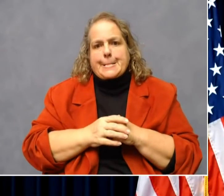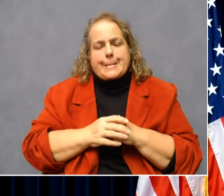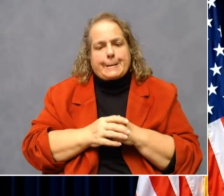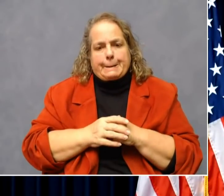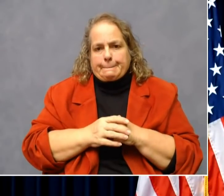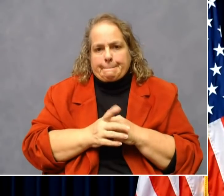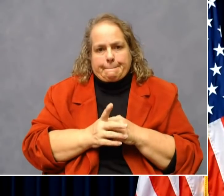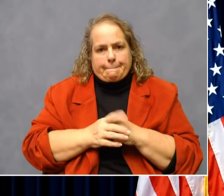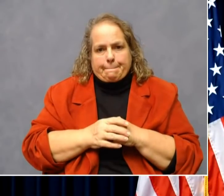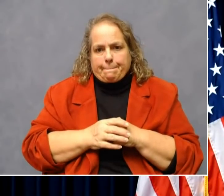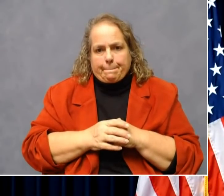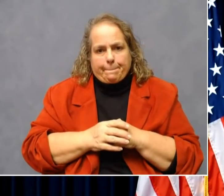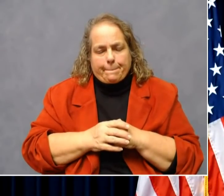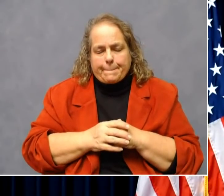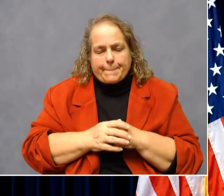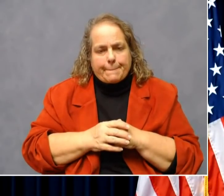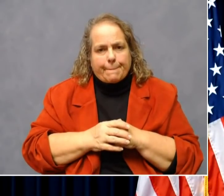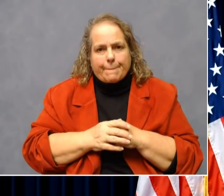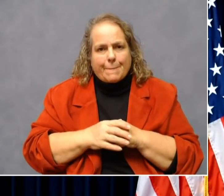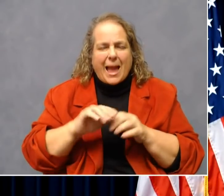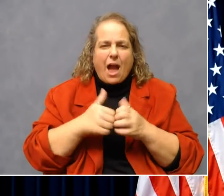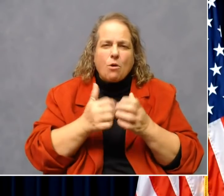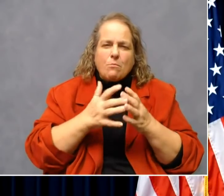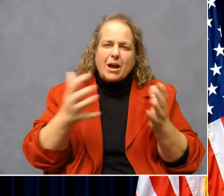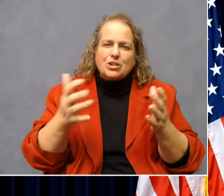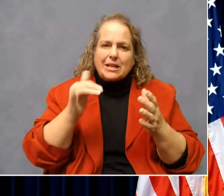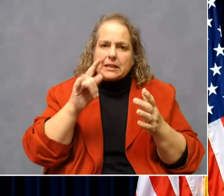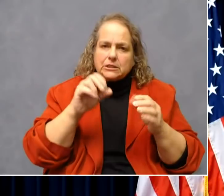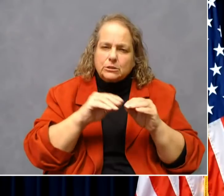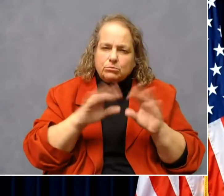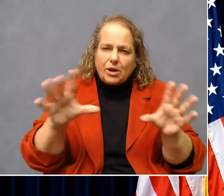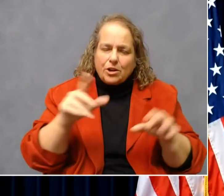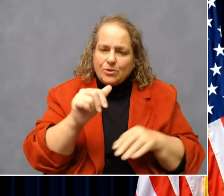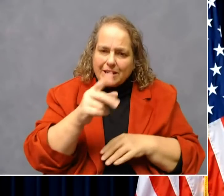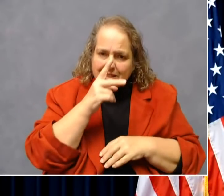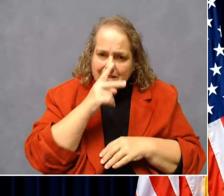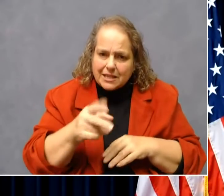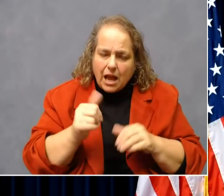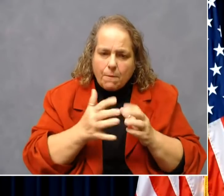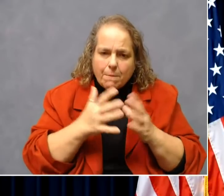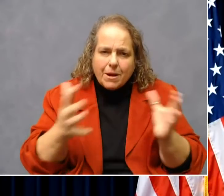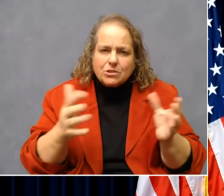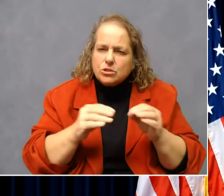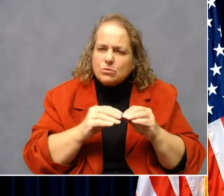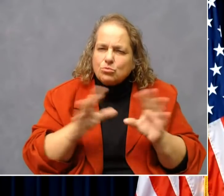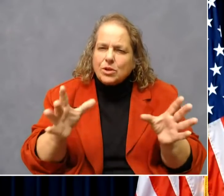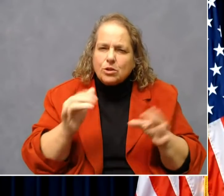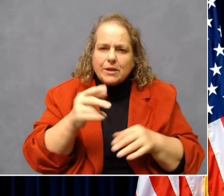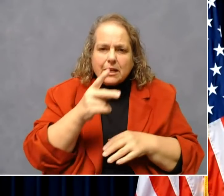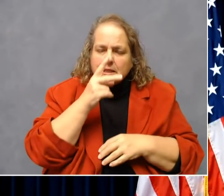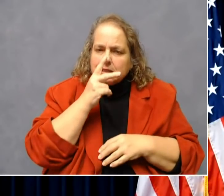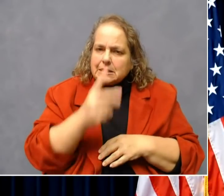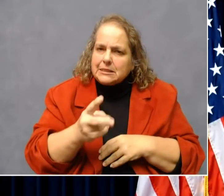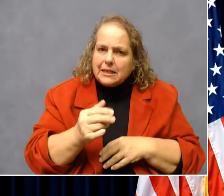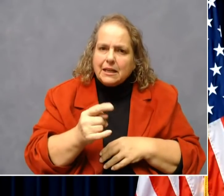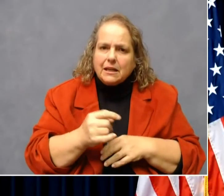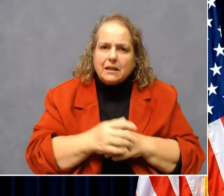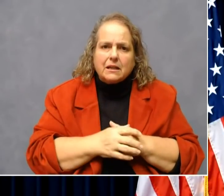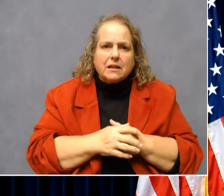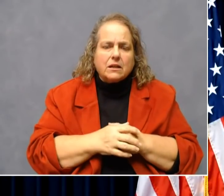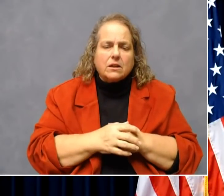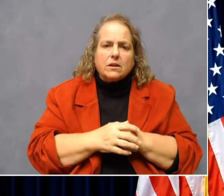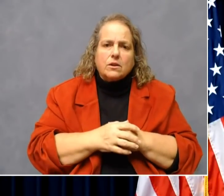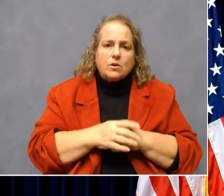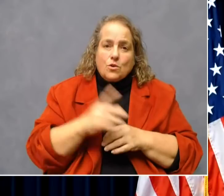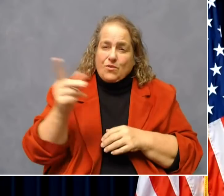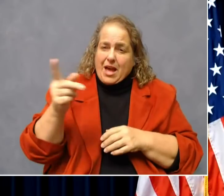How much this is spreading right now is seen here. We kept COVID out of Thompson